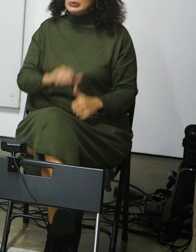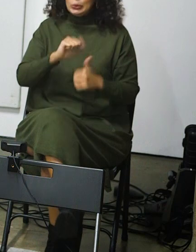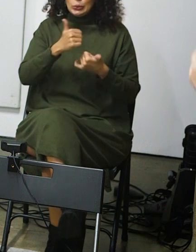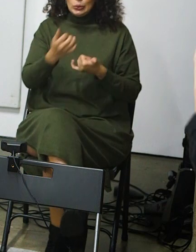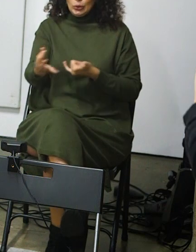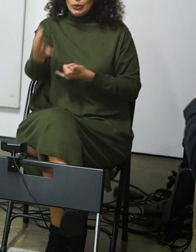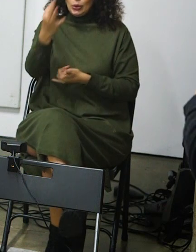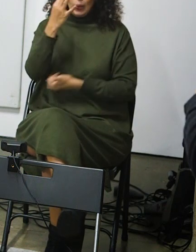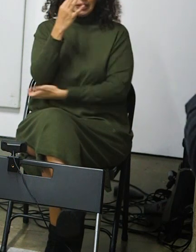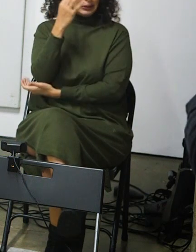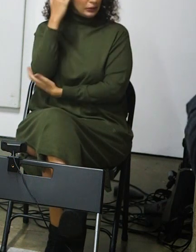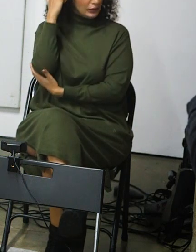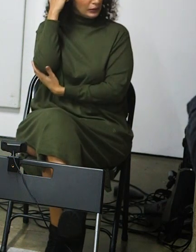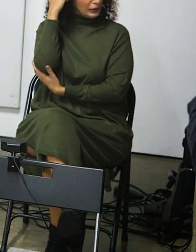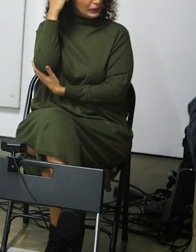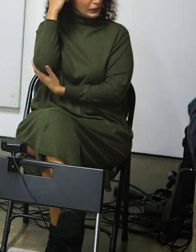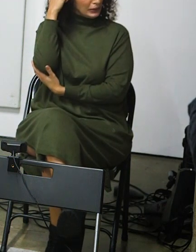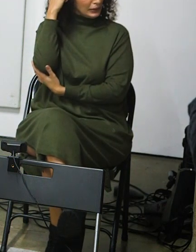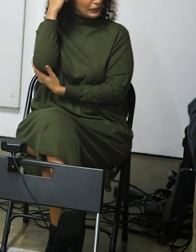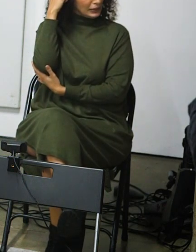Question.